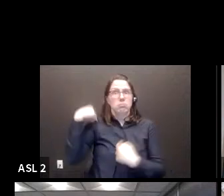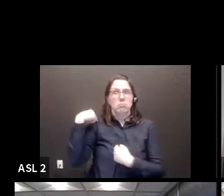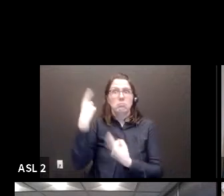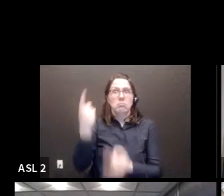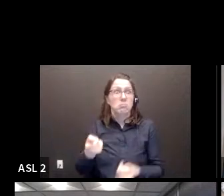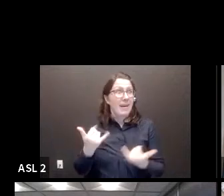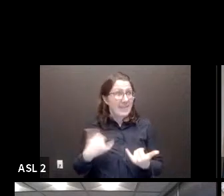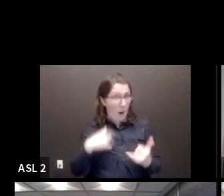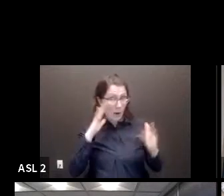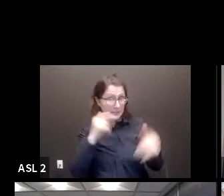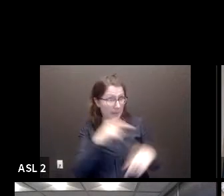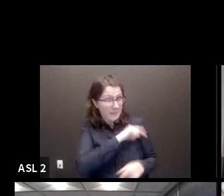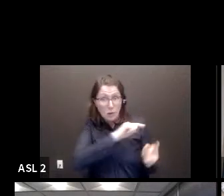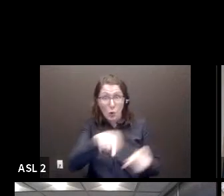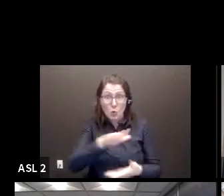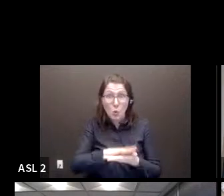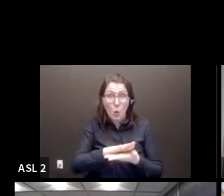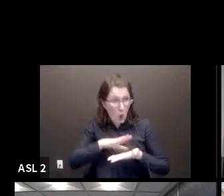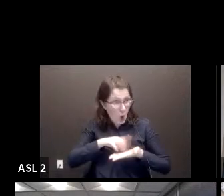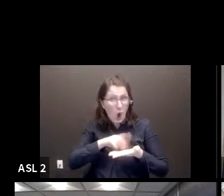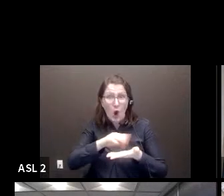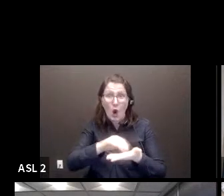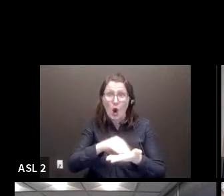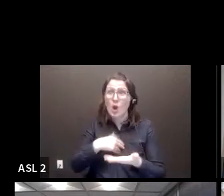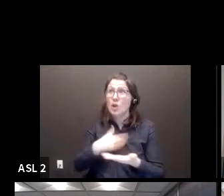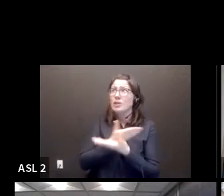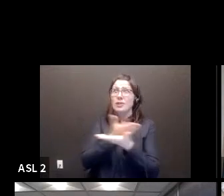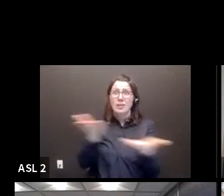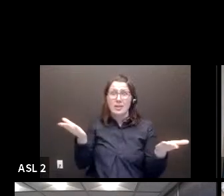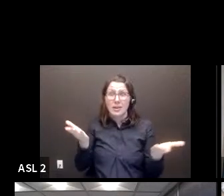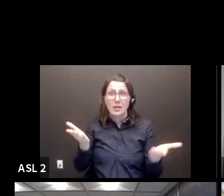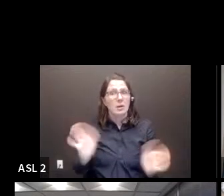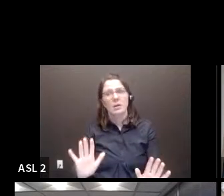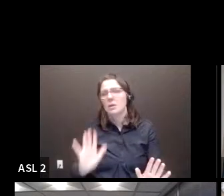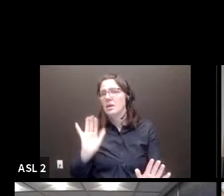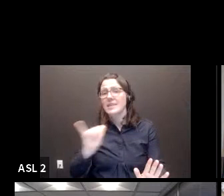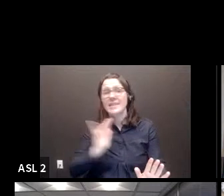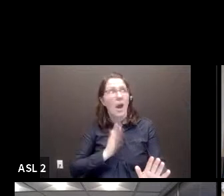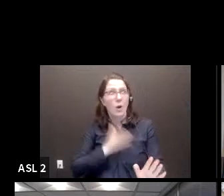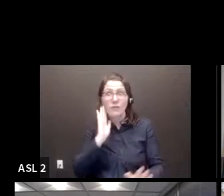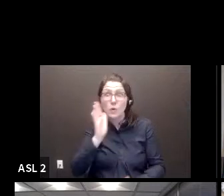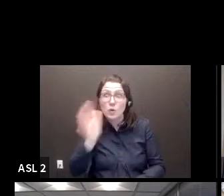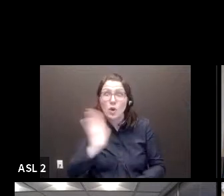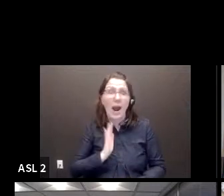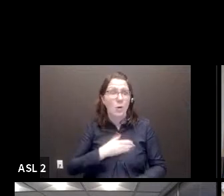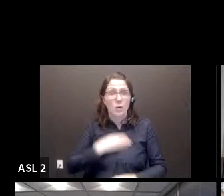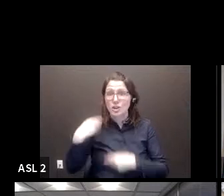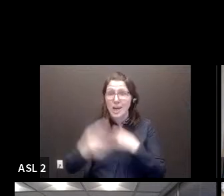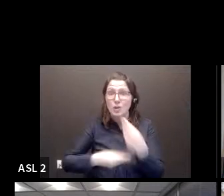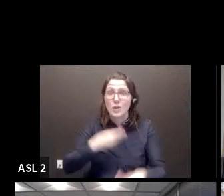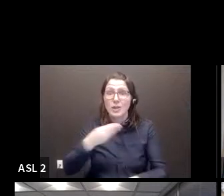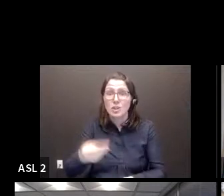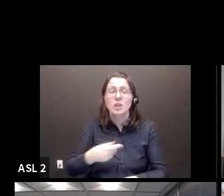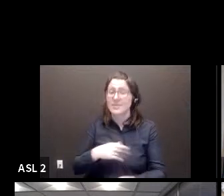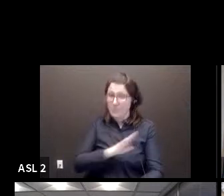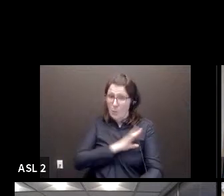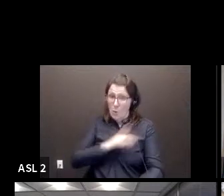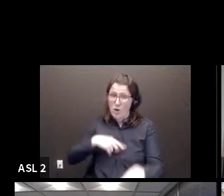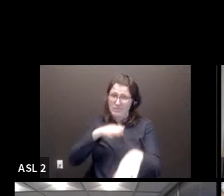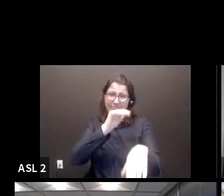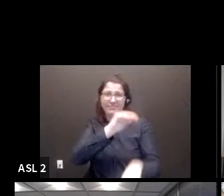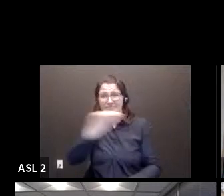under these conditions this is our future this is our generation so i asked the board like this isn't about flipping a switch and having police disappear